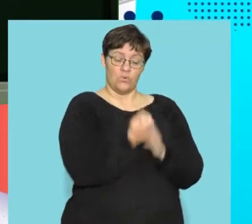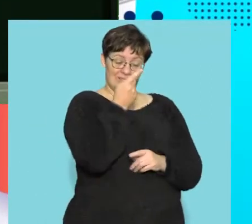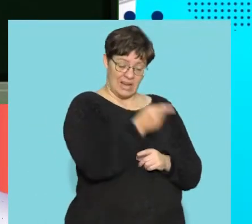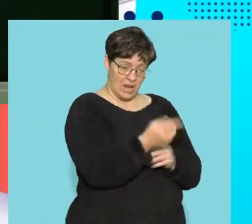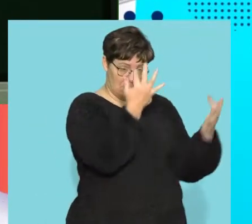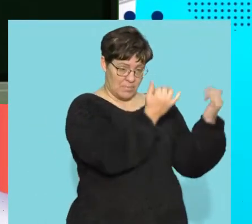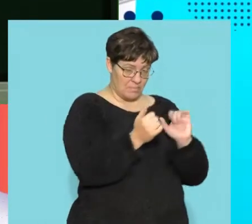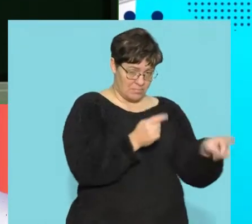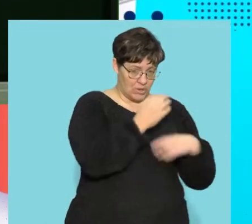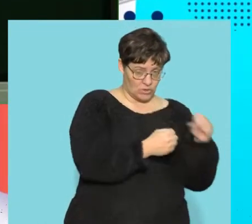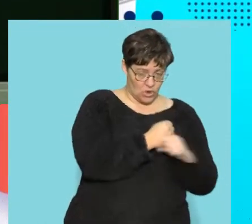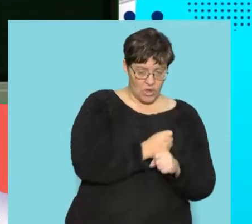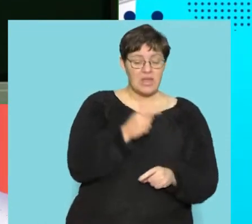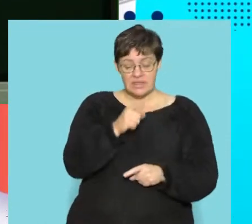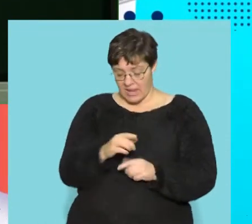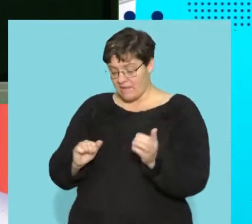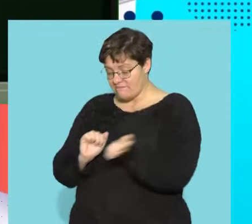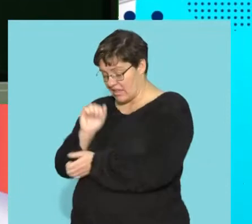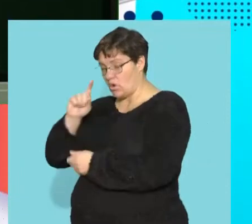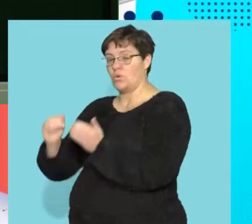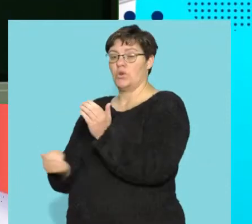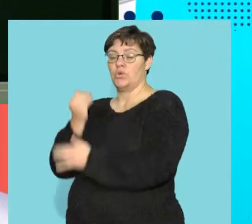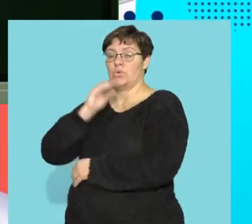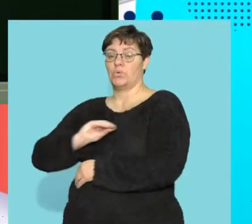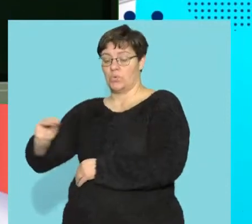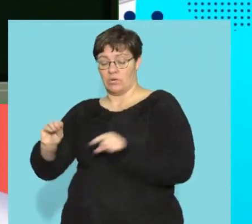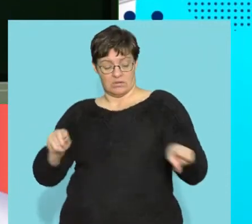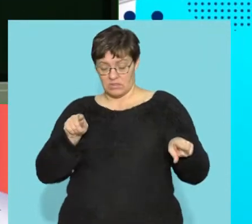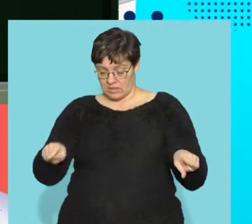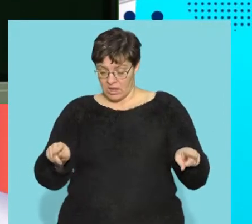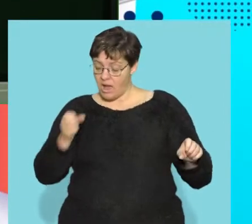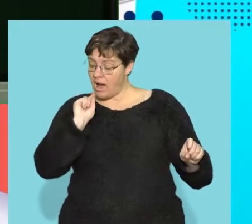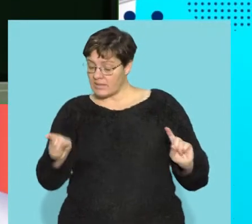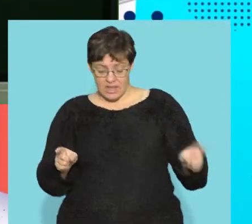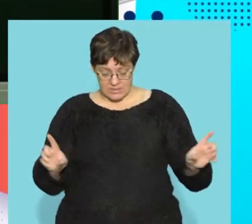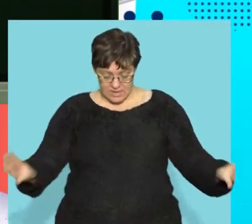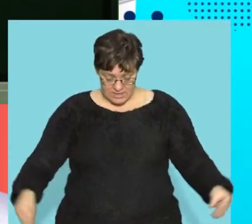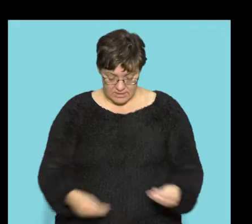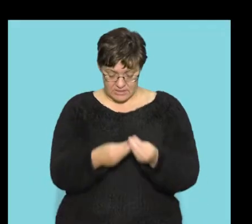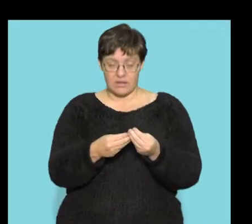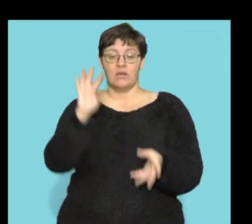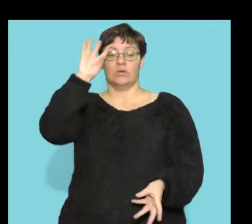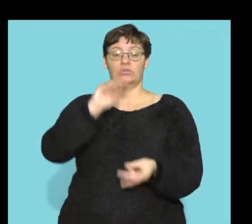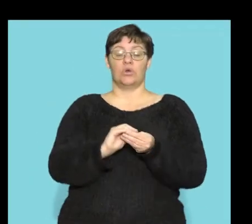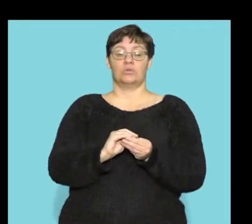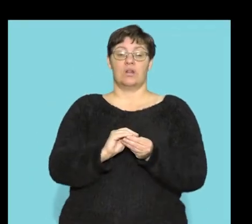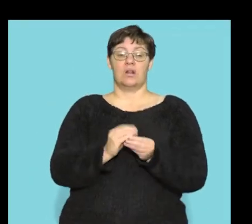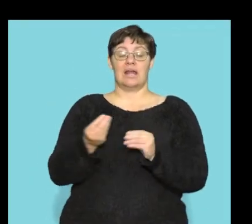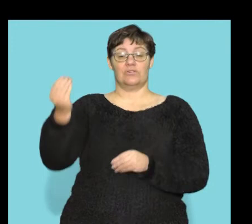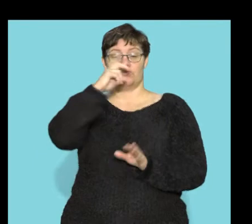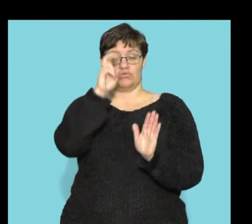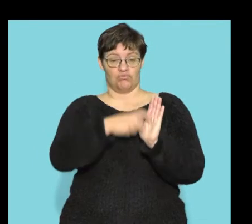fixed deposit on the new investment, add the two together to give you your total interest that you require.